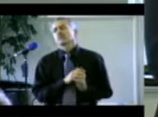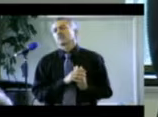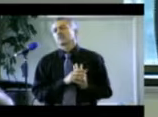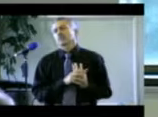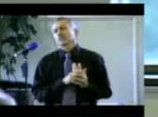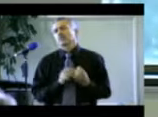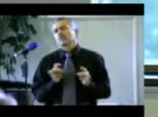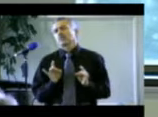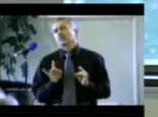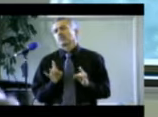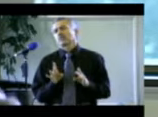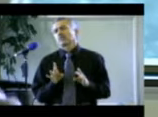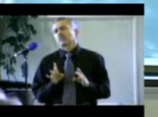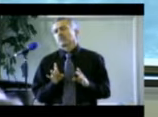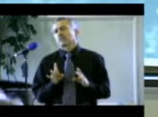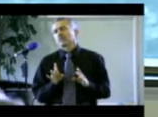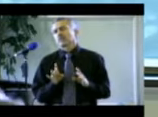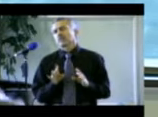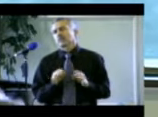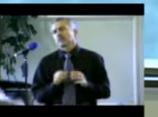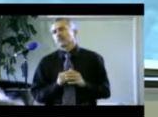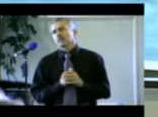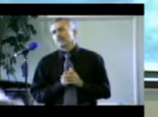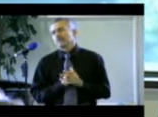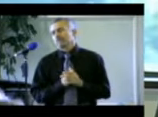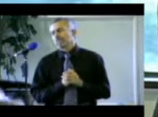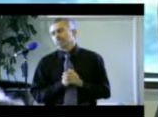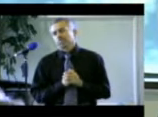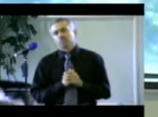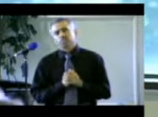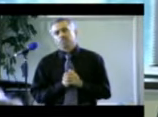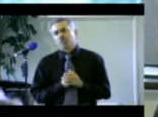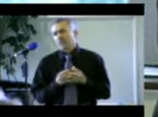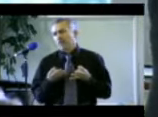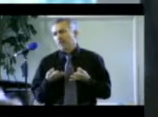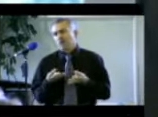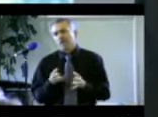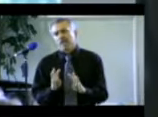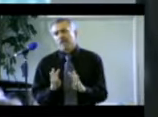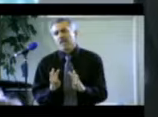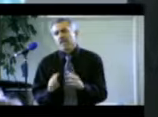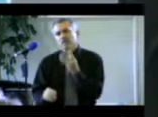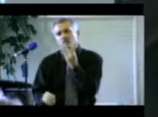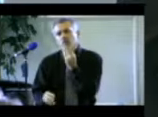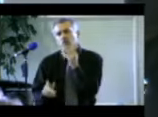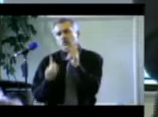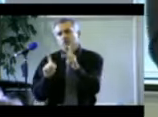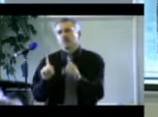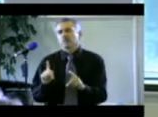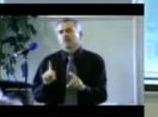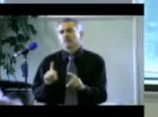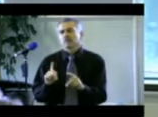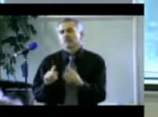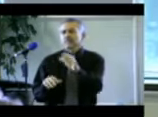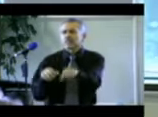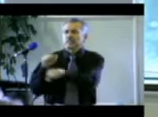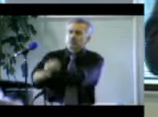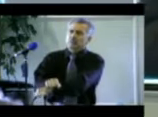resentment. Resentment of the way his people have been treated, and